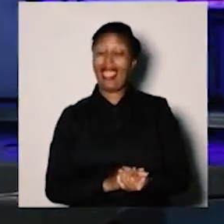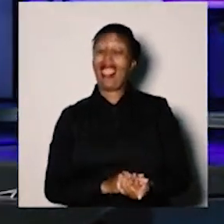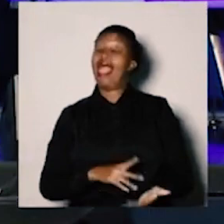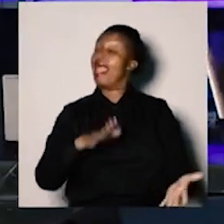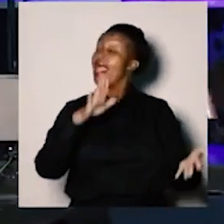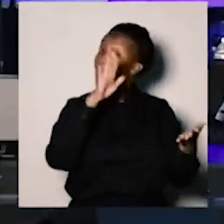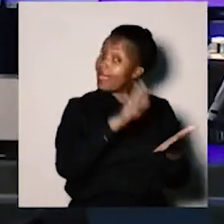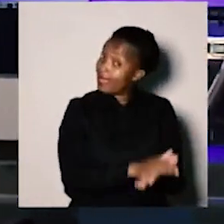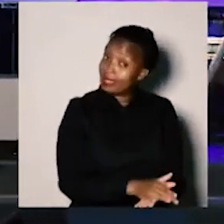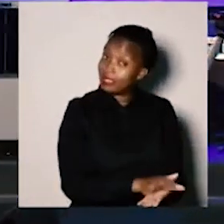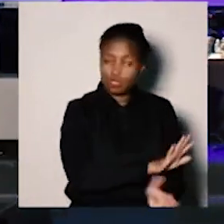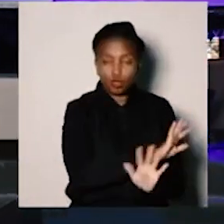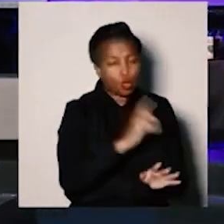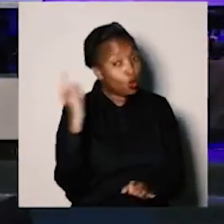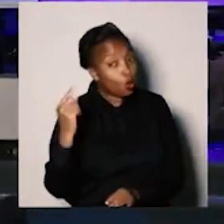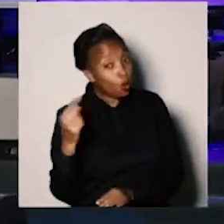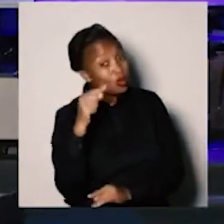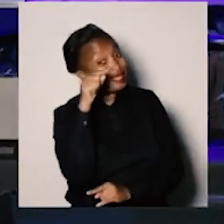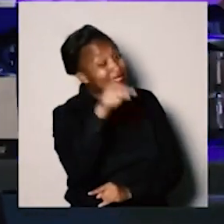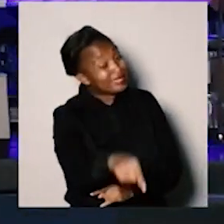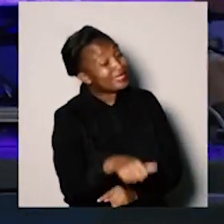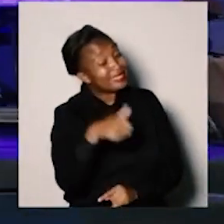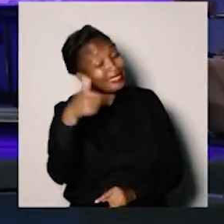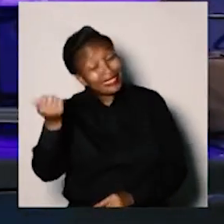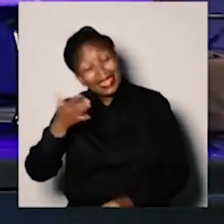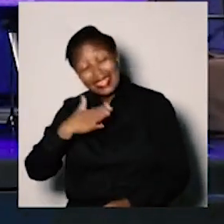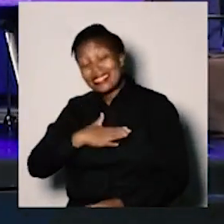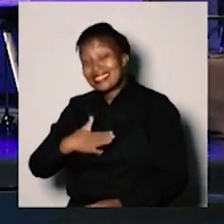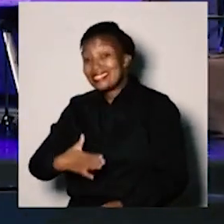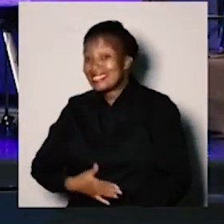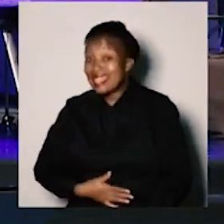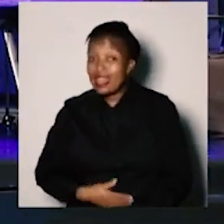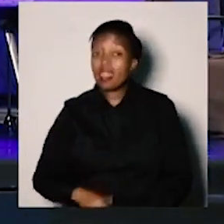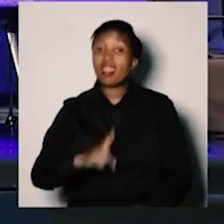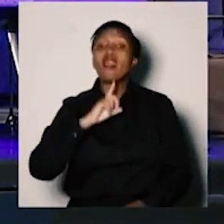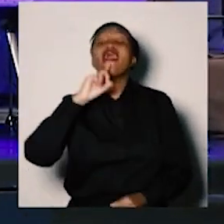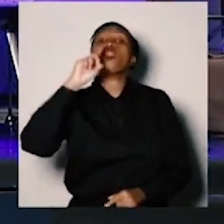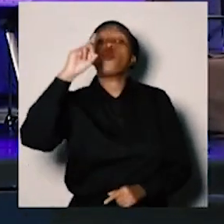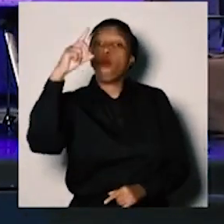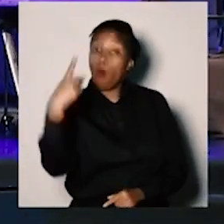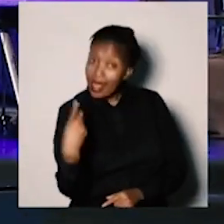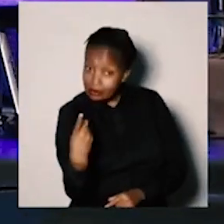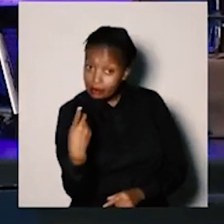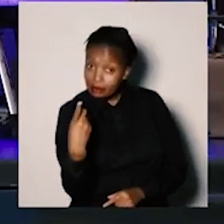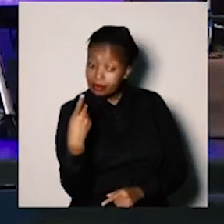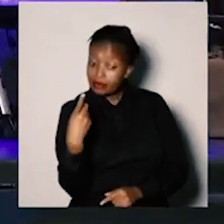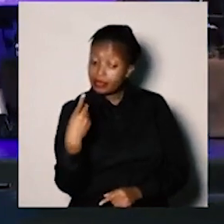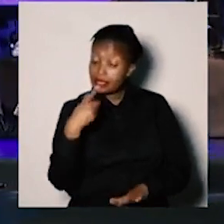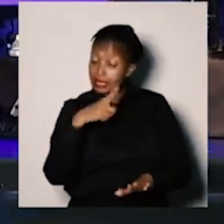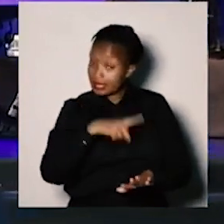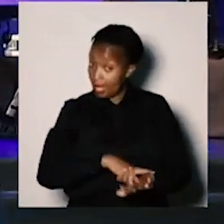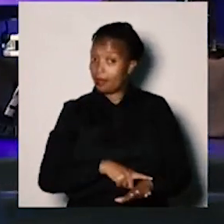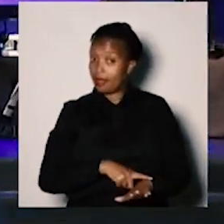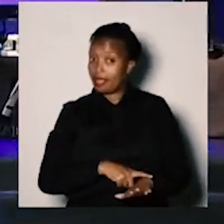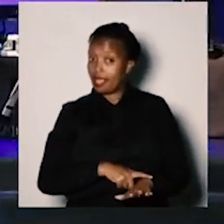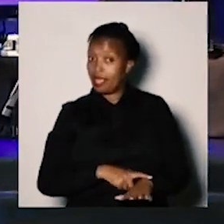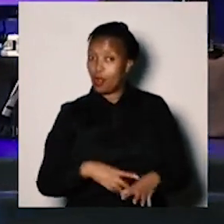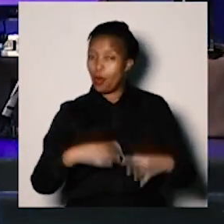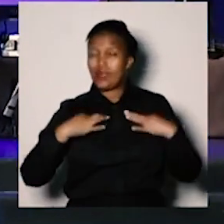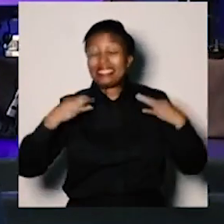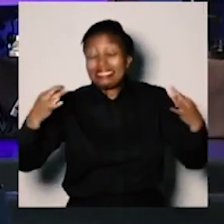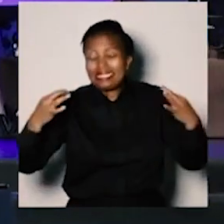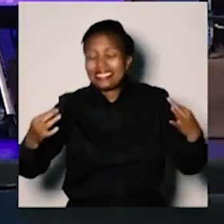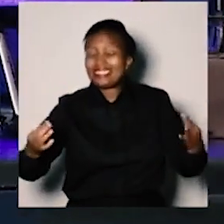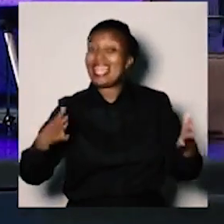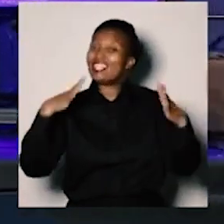And not only that, Bazalana, next week Sunday at 1 o'clock, in the afternoon, we are dedicating our